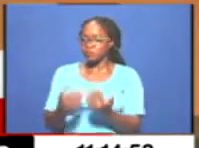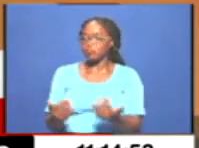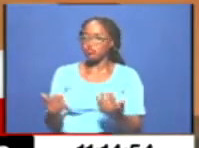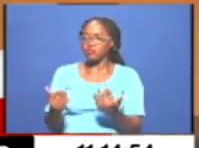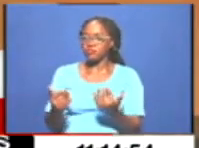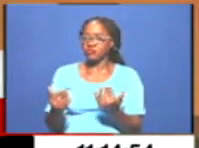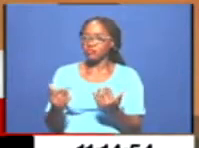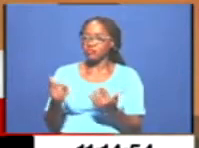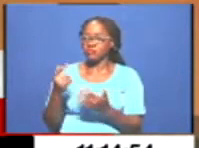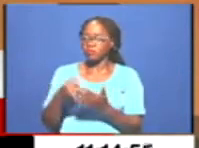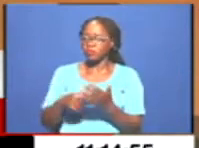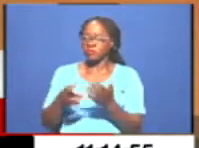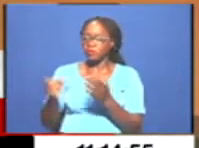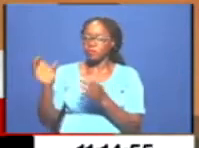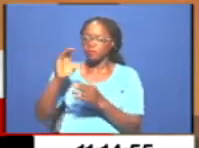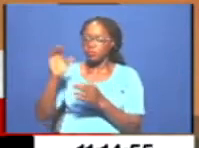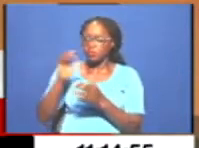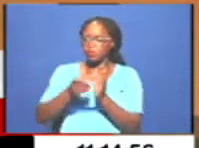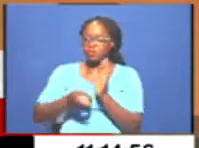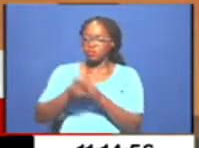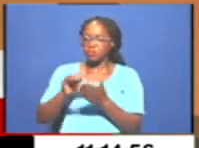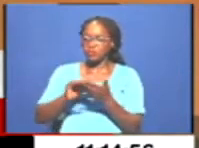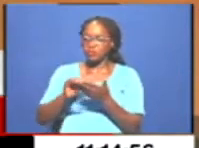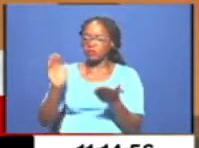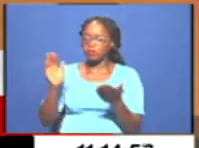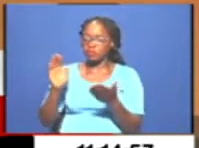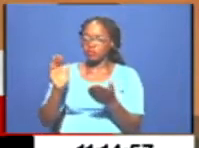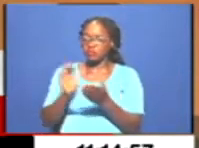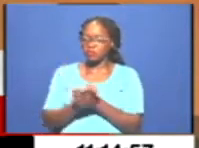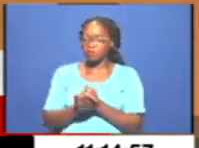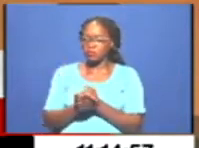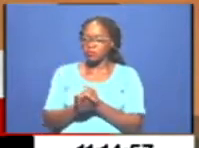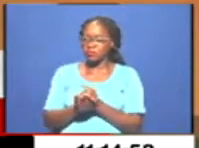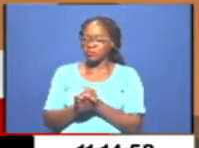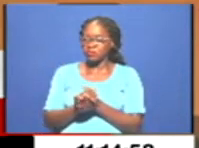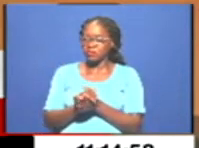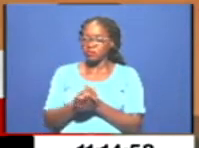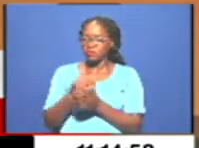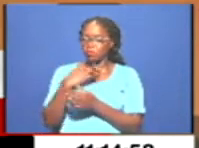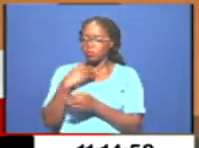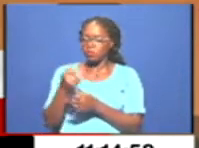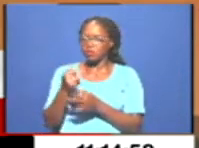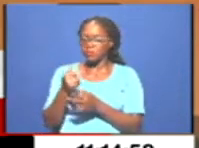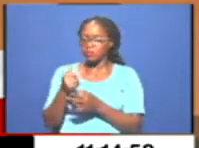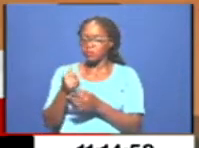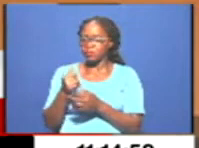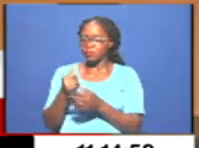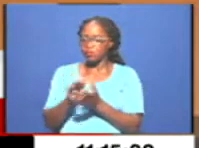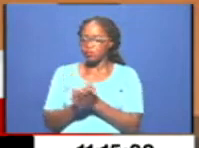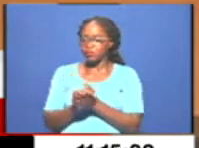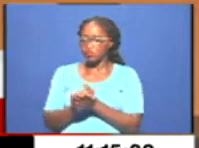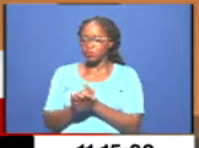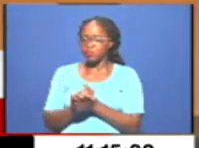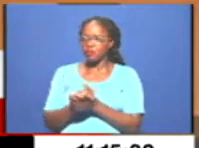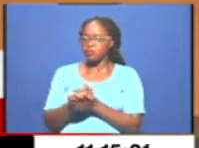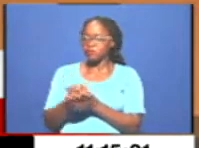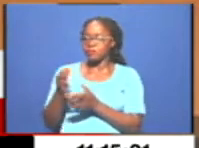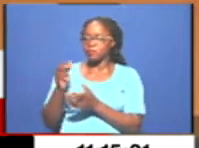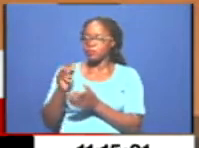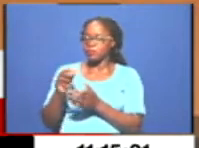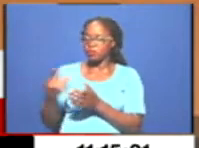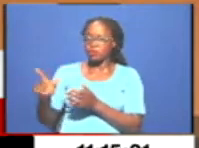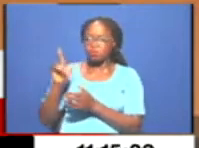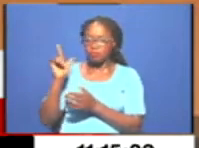the customs require is much more. So we want to take the route of legislation to be able